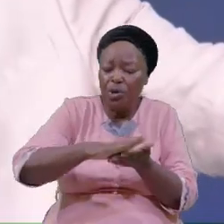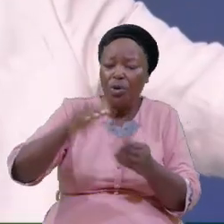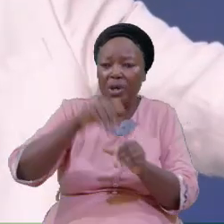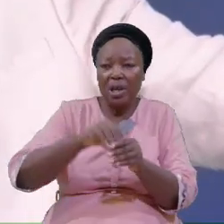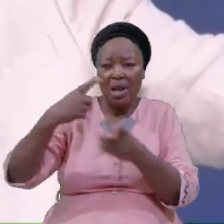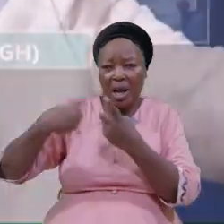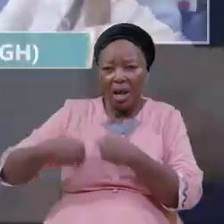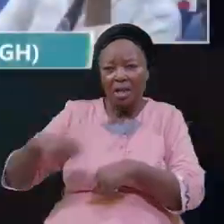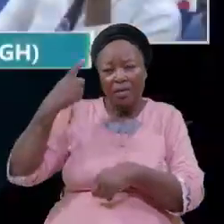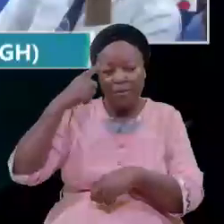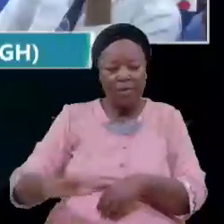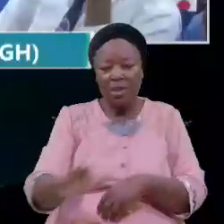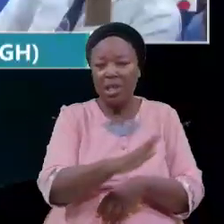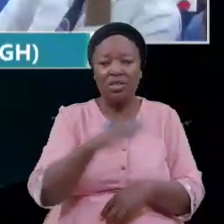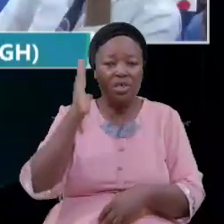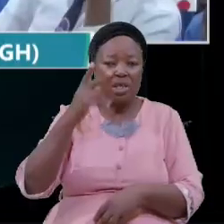shall see God.